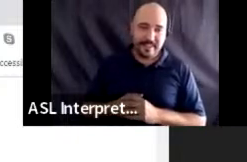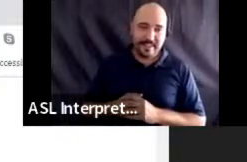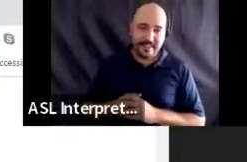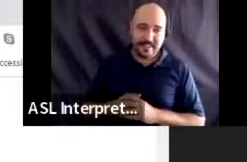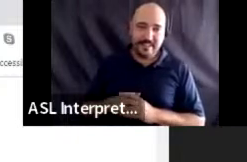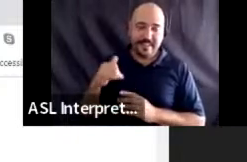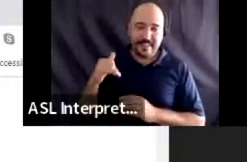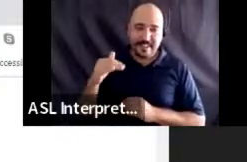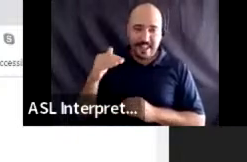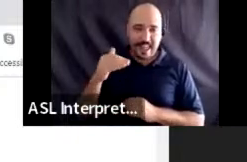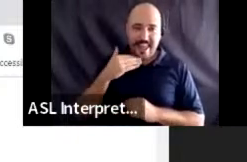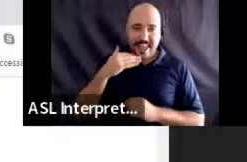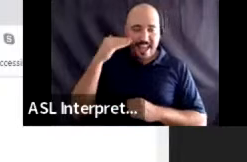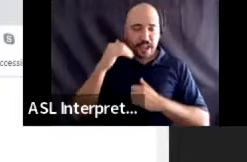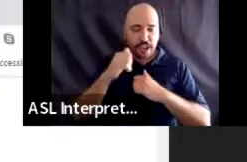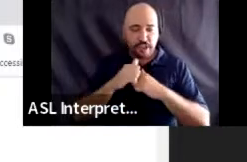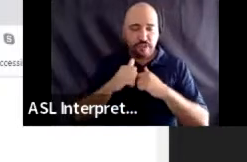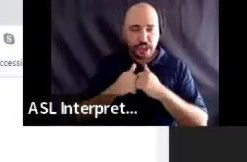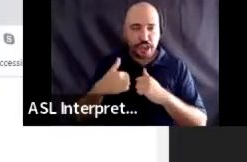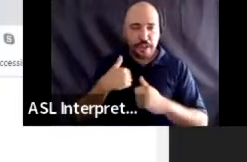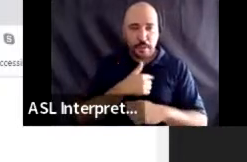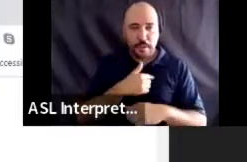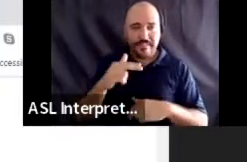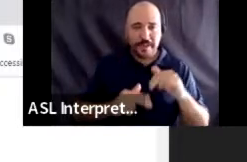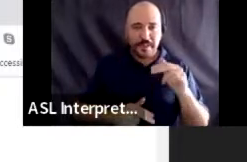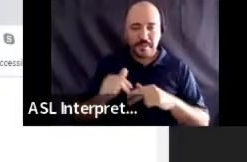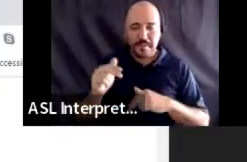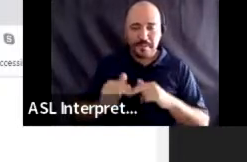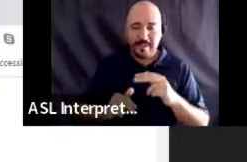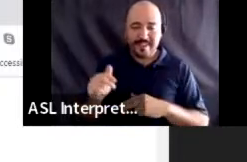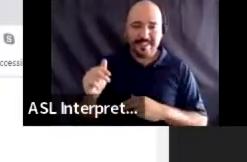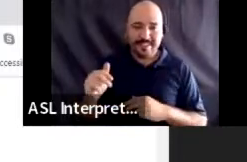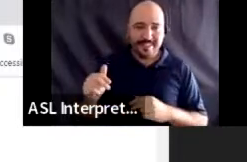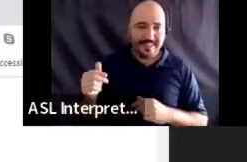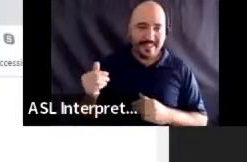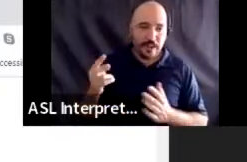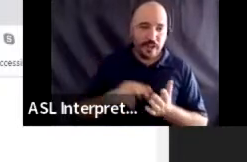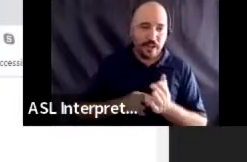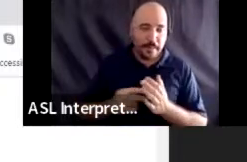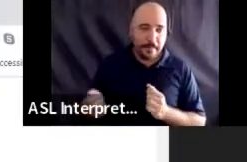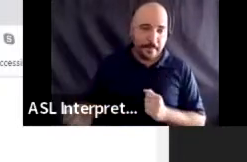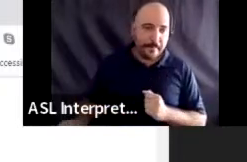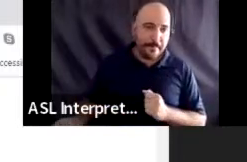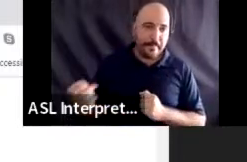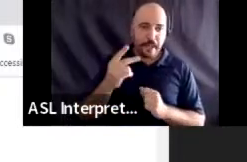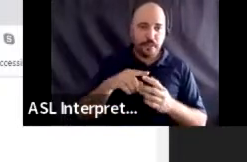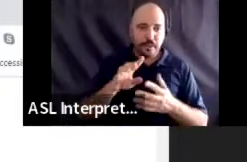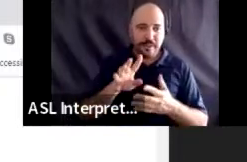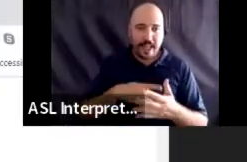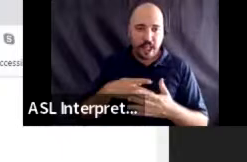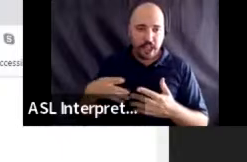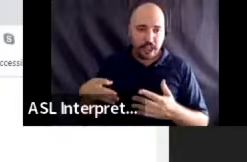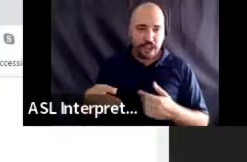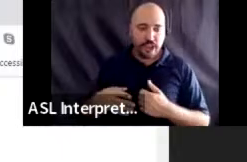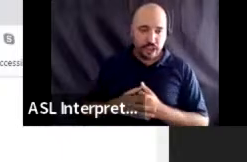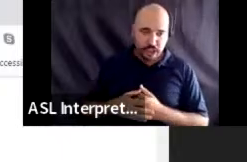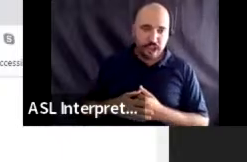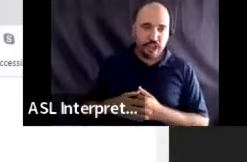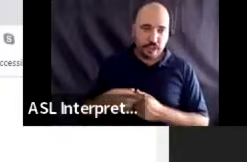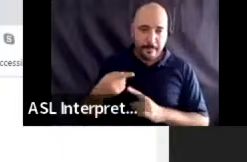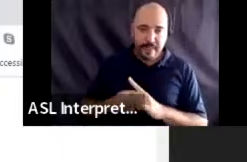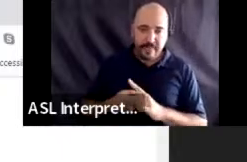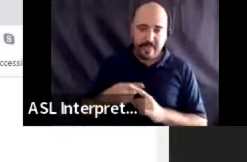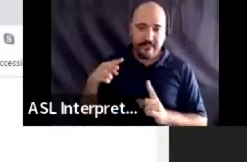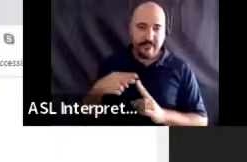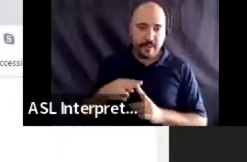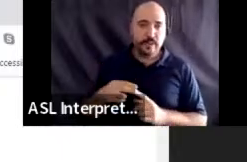is the heading structure that we have built. Let's go now back to the calendar of the month view. Showing